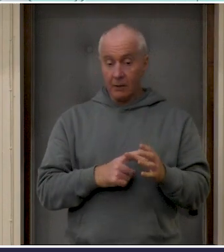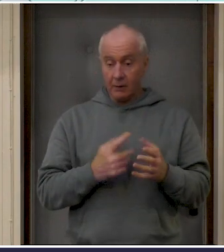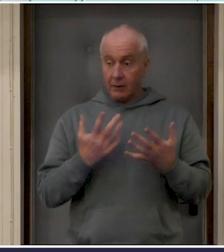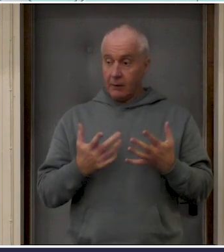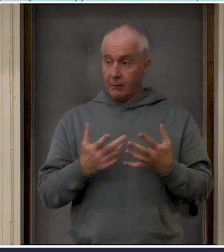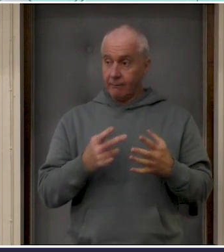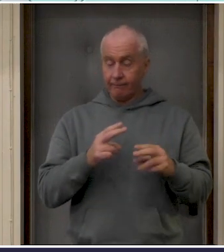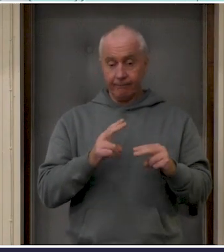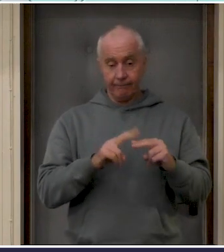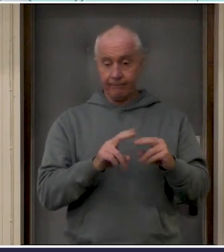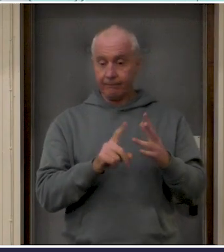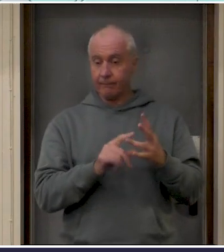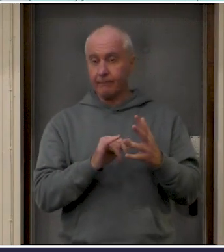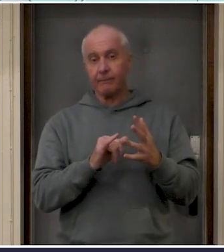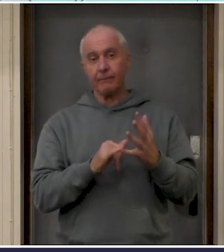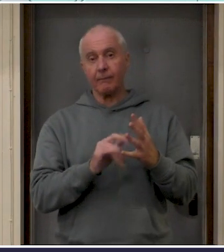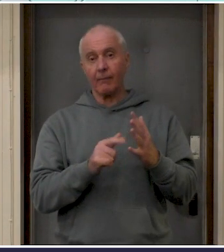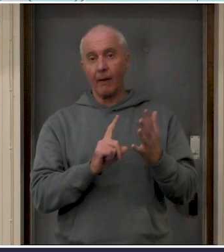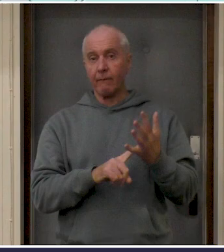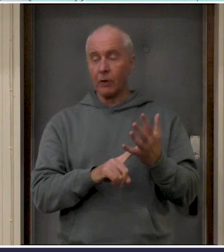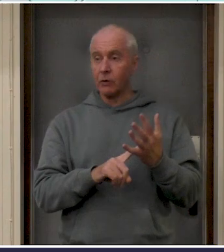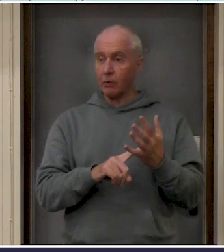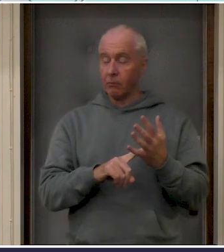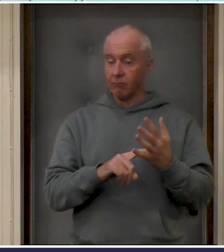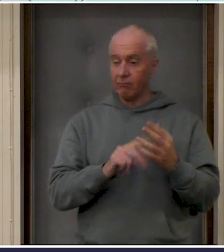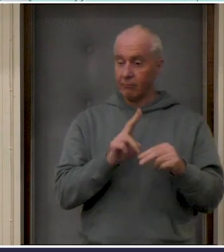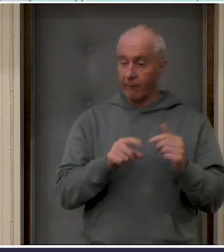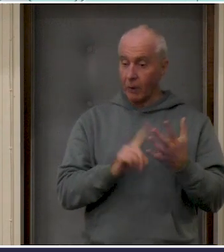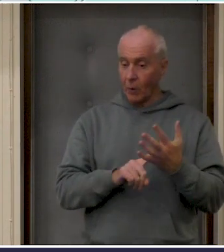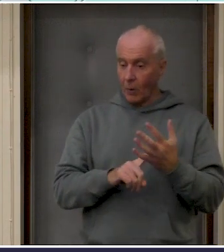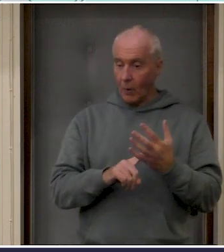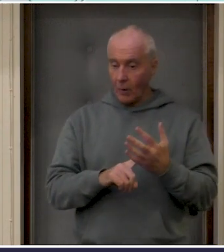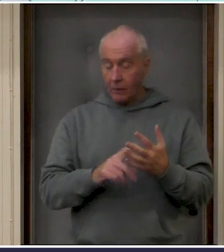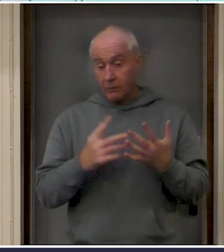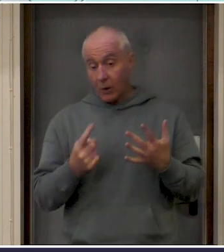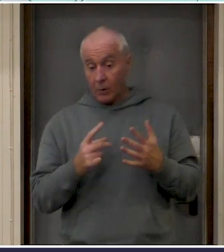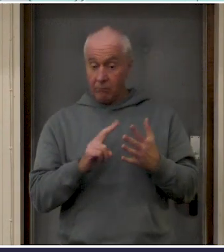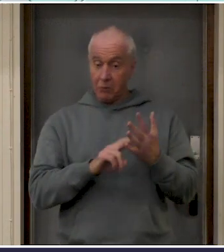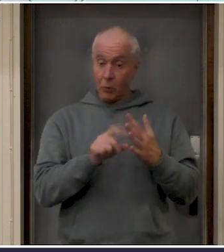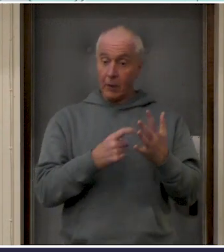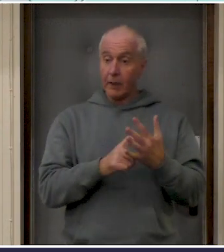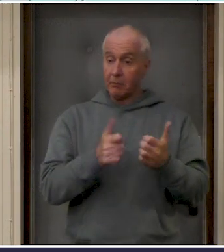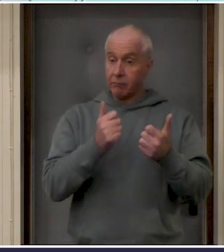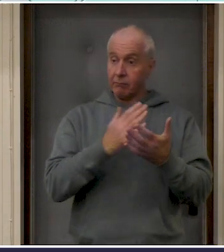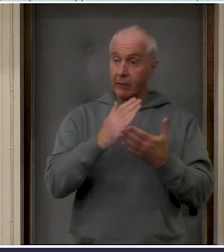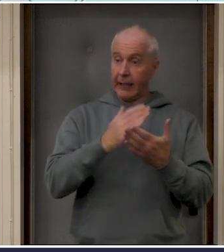fossil fuels. So yeah, I think we were doing some things right back then.